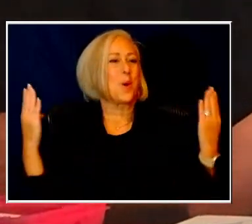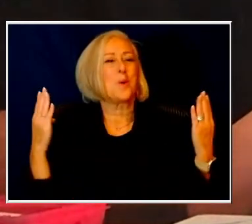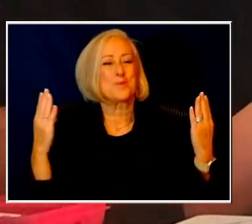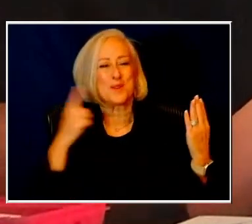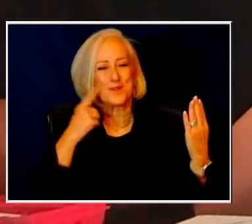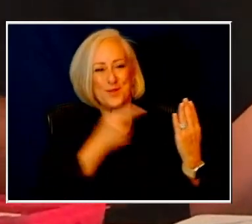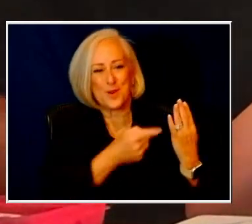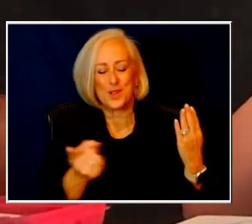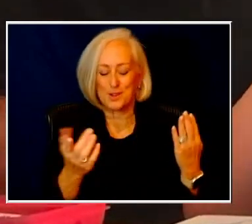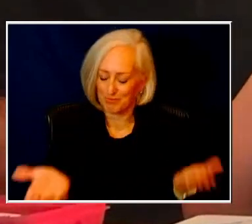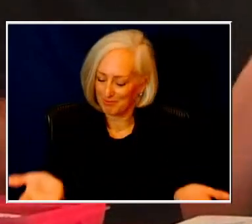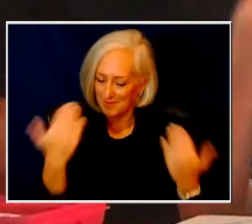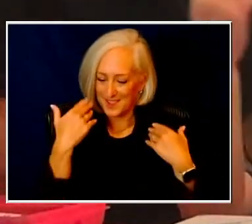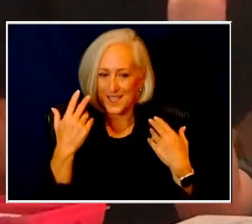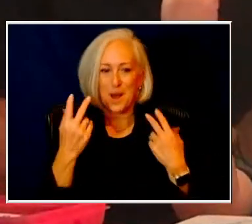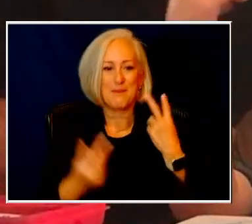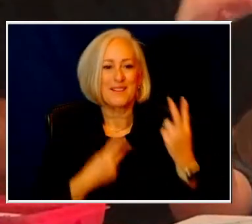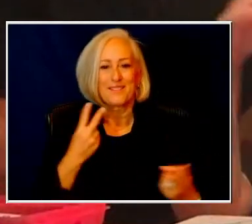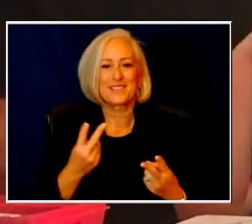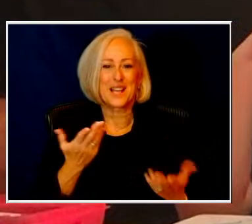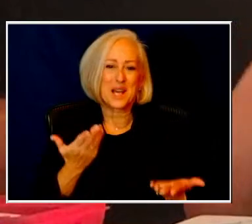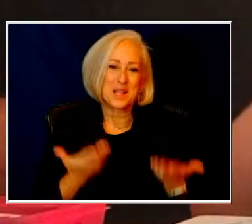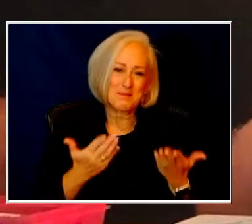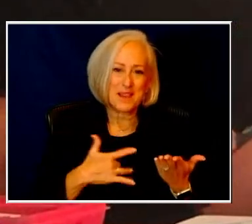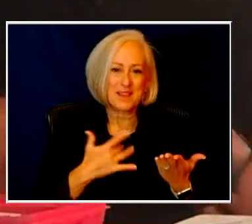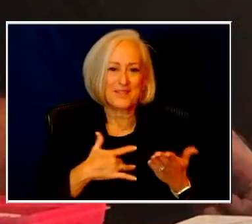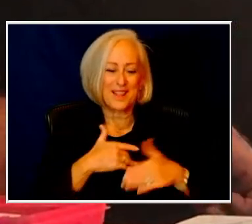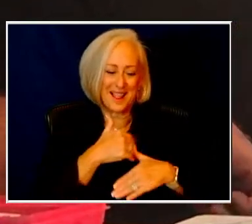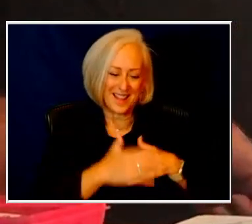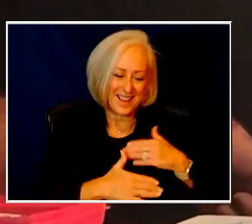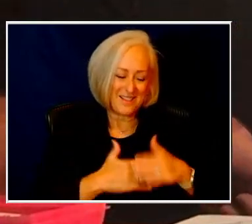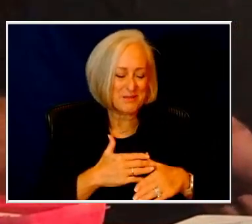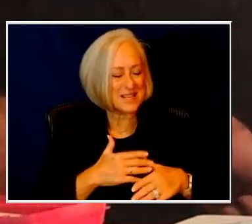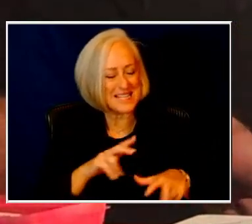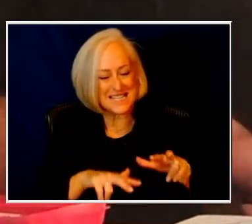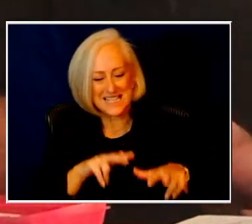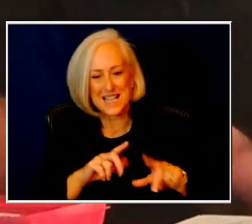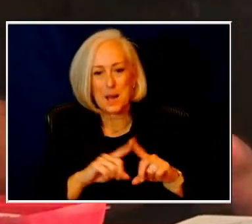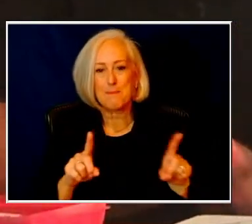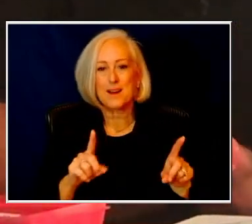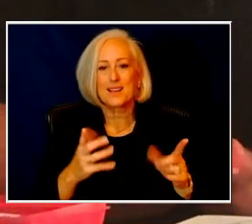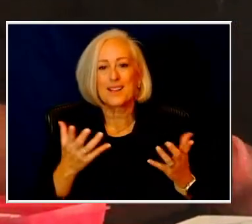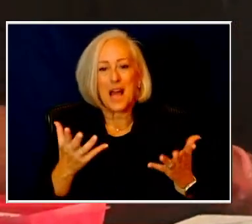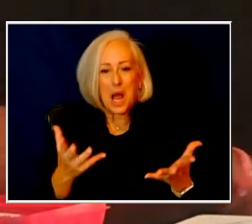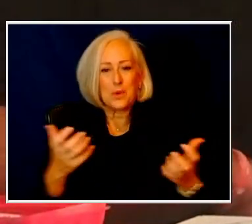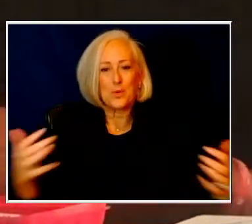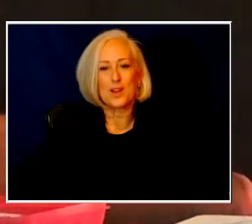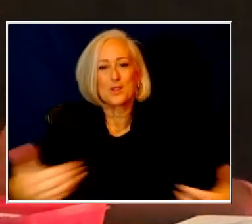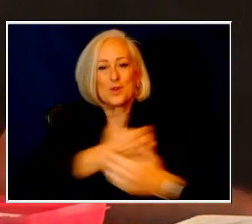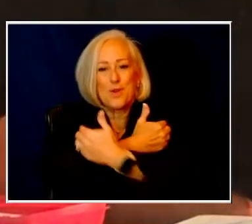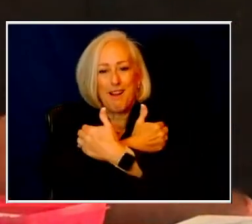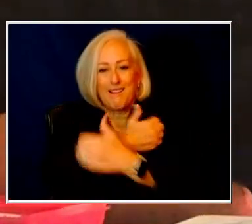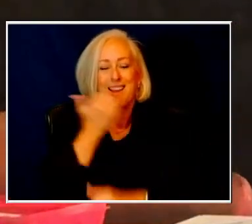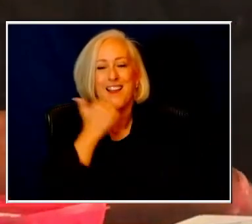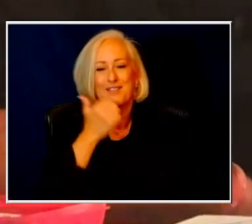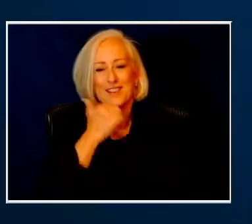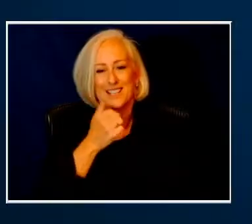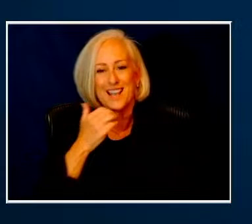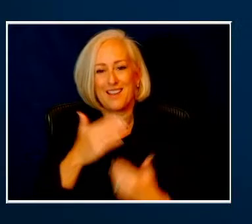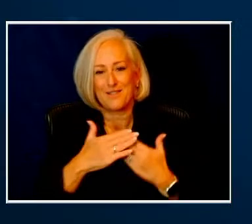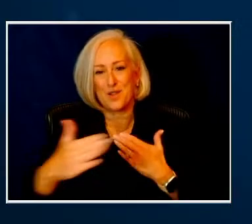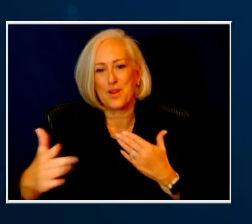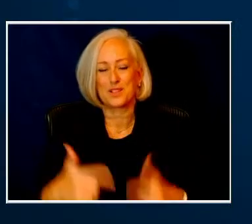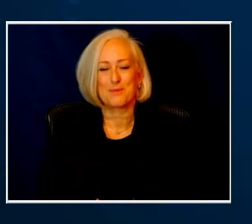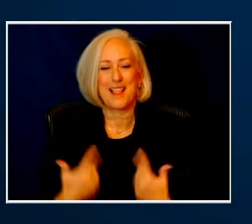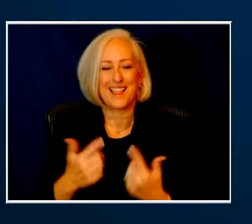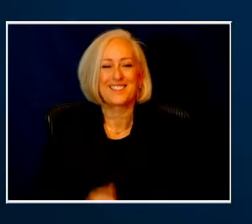would make them very uncomfortable, but I wish that I could, give them a hug every day for I the know, rest of. Casey, I